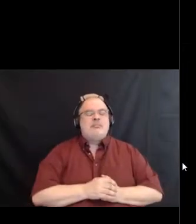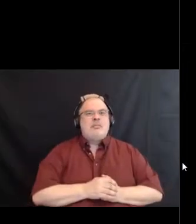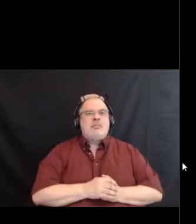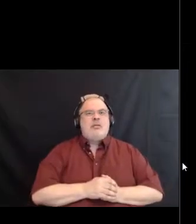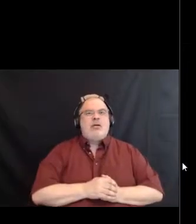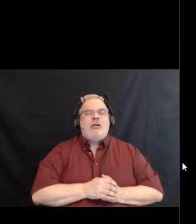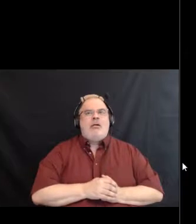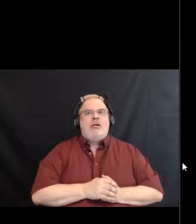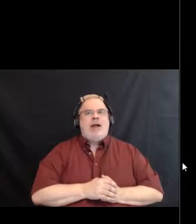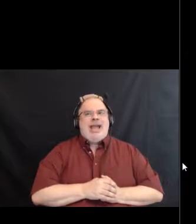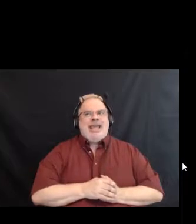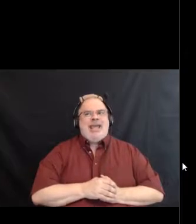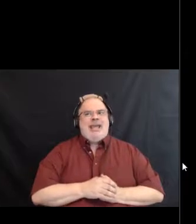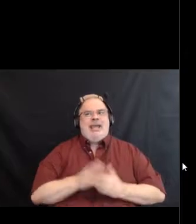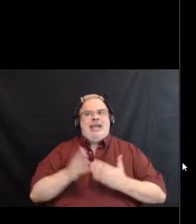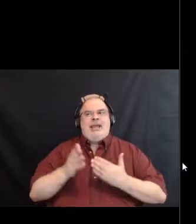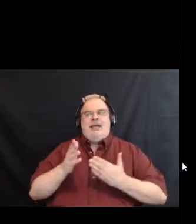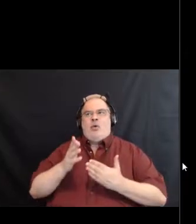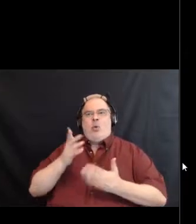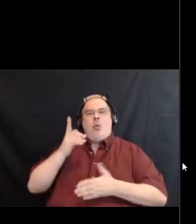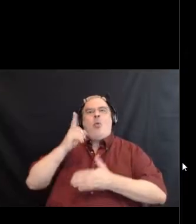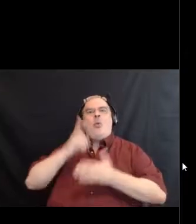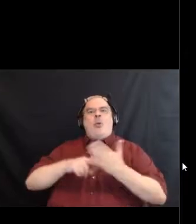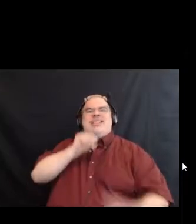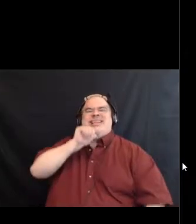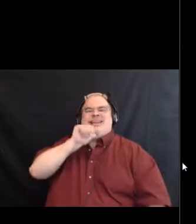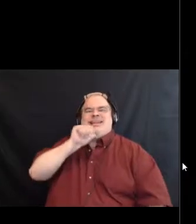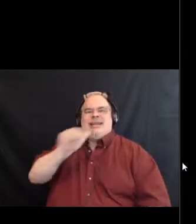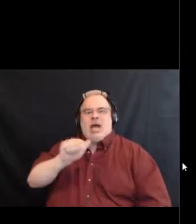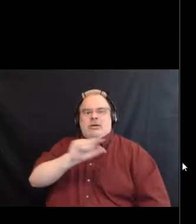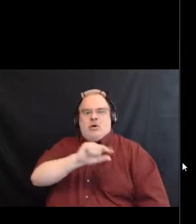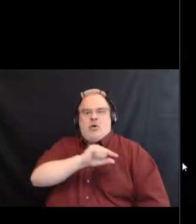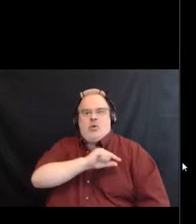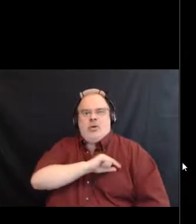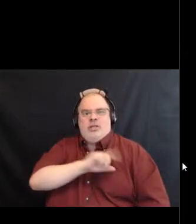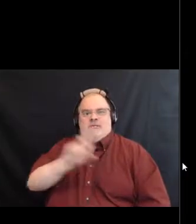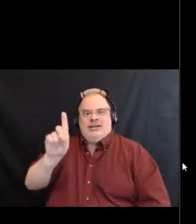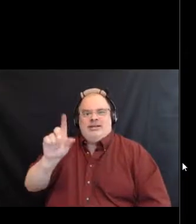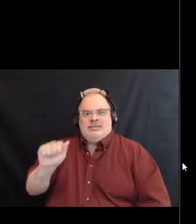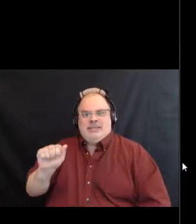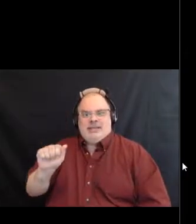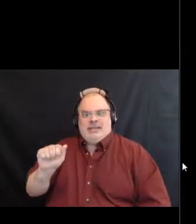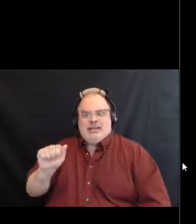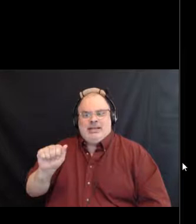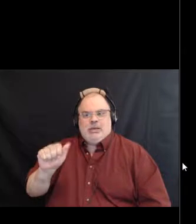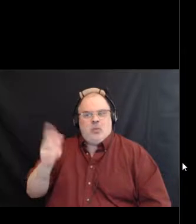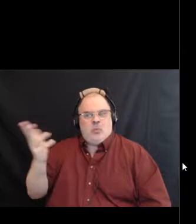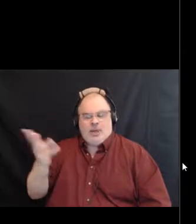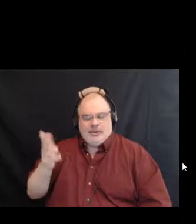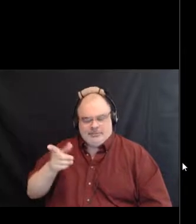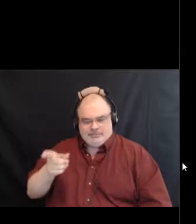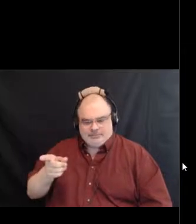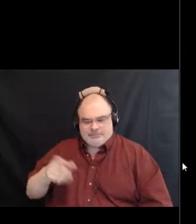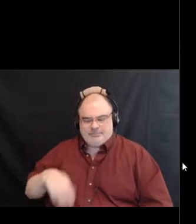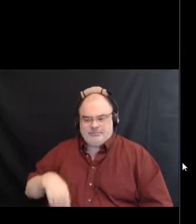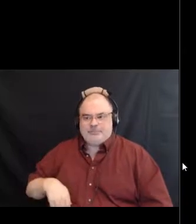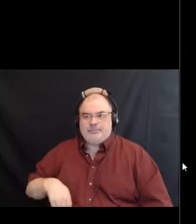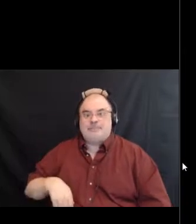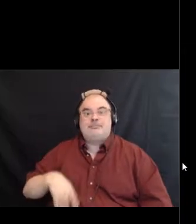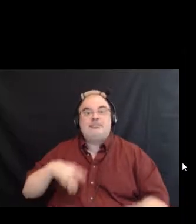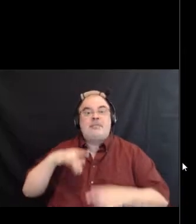what's probably not going to be considered a qualified disability expense. So non-qualified disability expenses would be